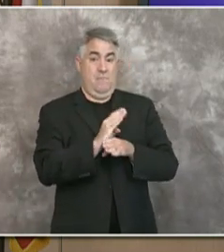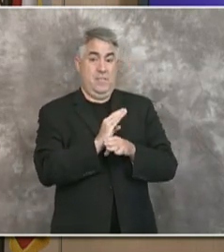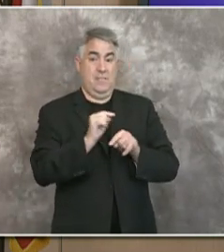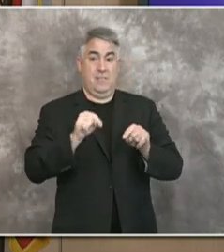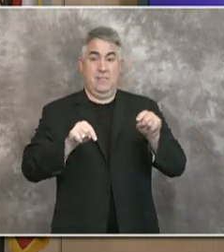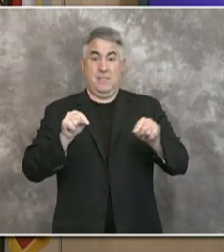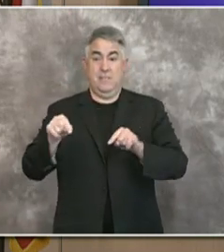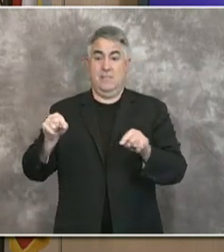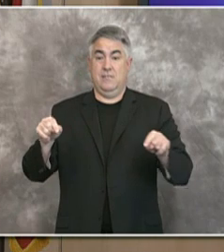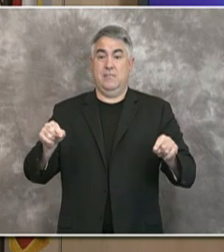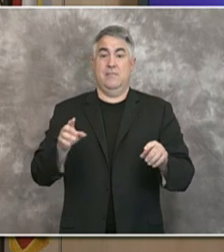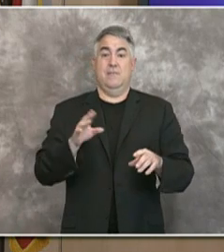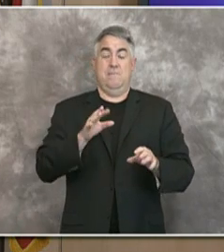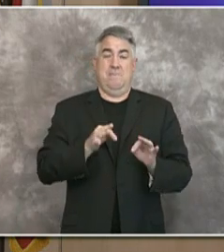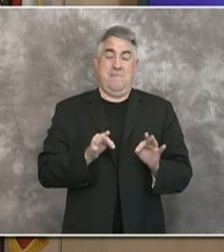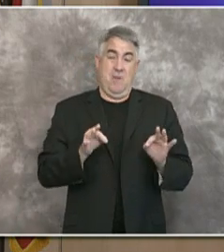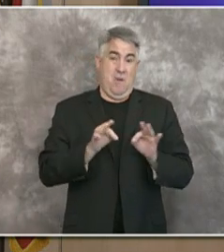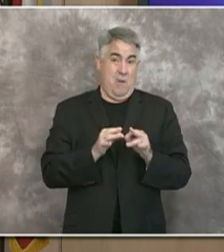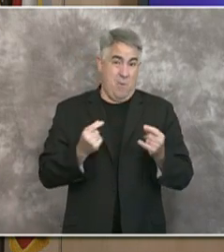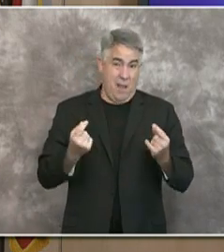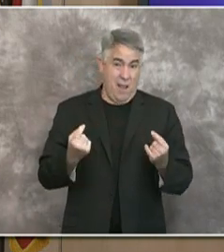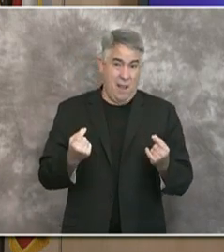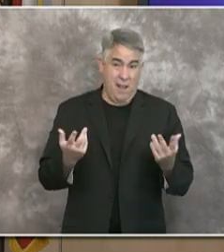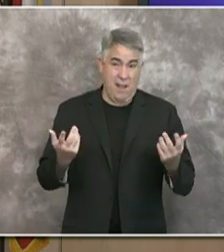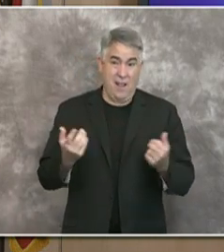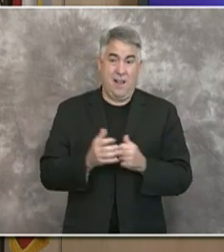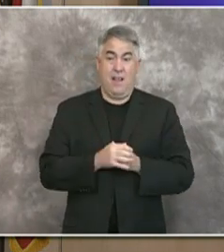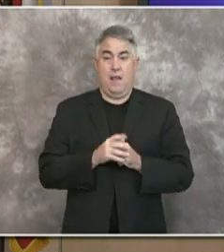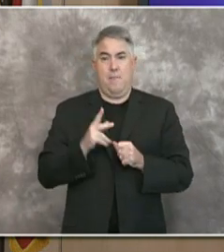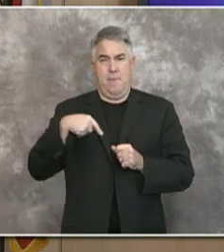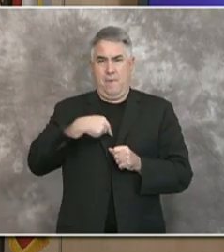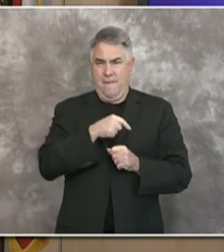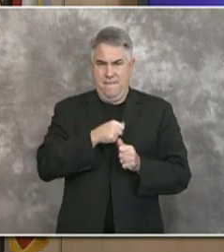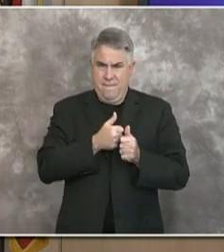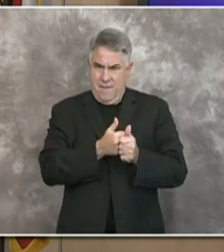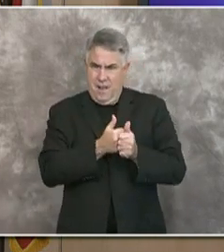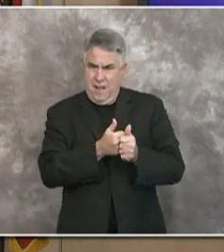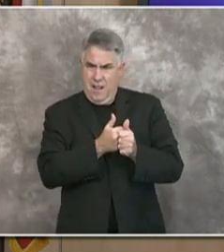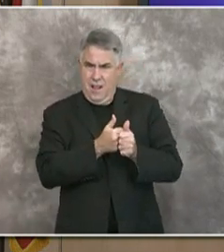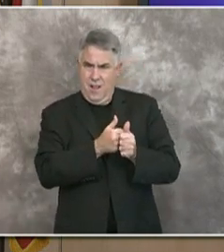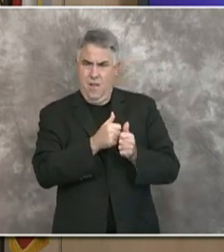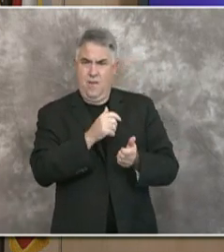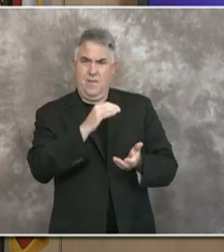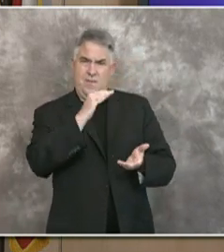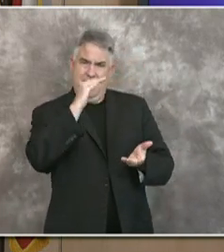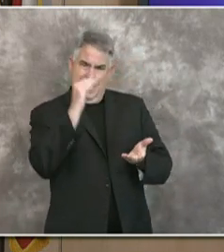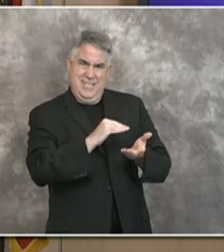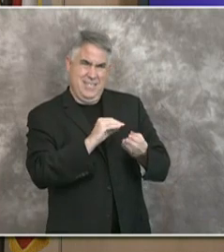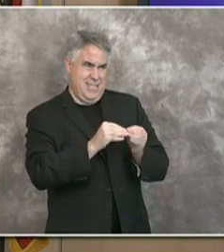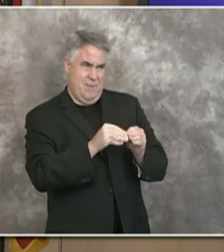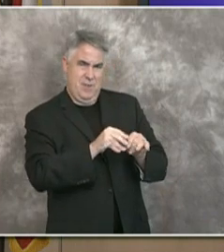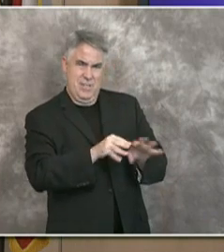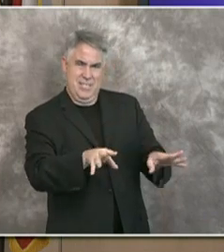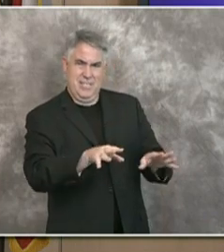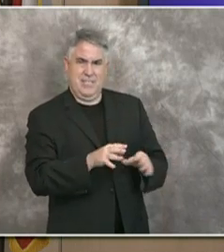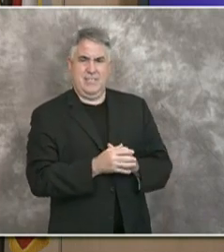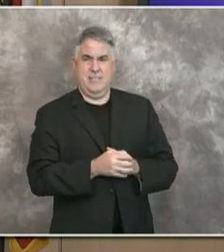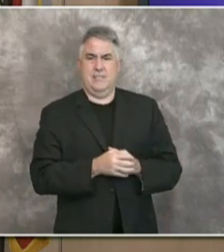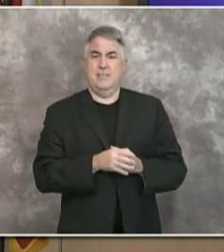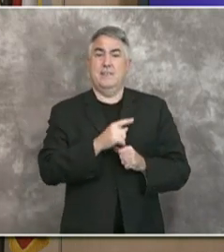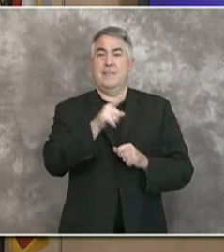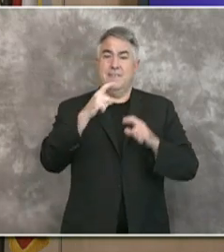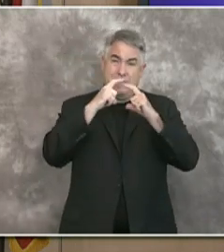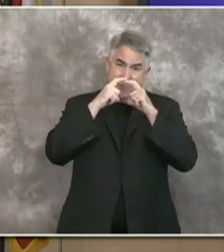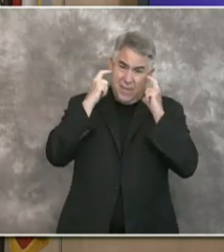vitally important that as a people we adhere to those things that mitigate the risk of spread. Face coverings, temperature checks,